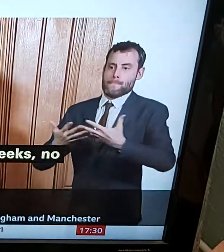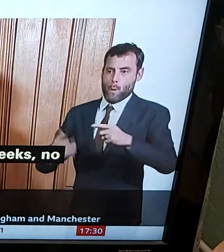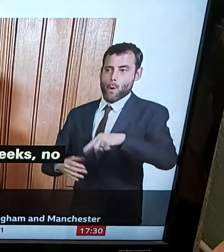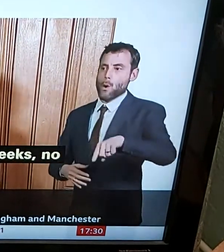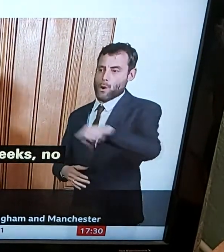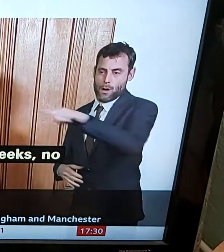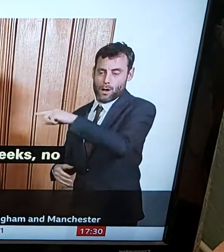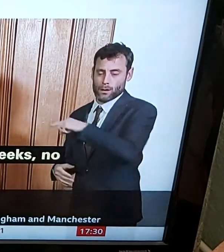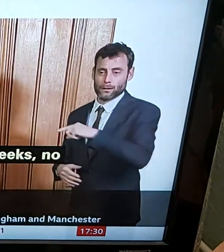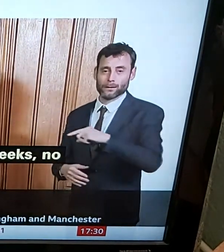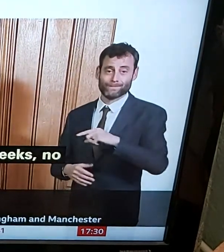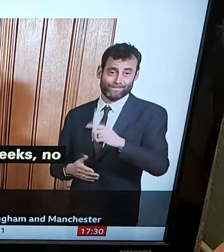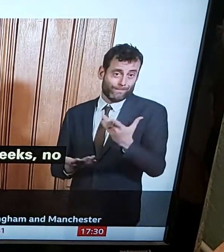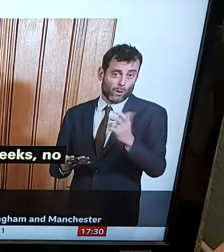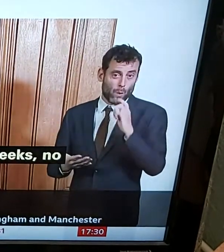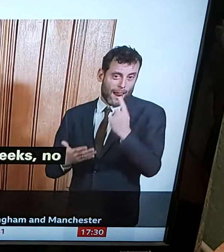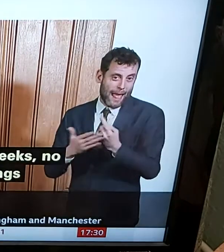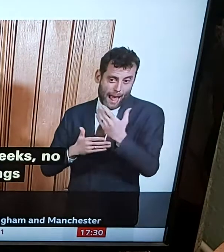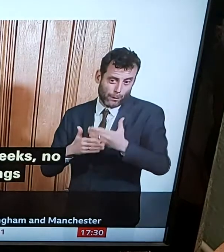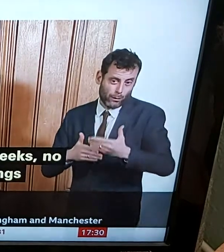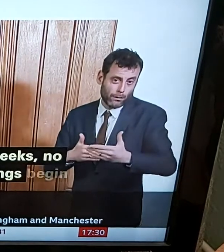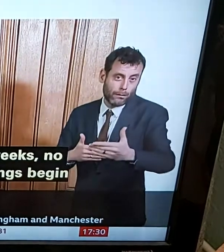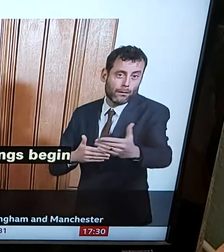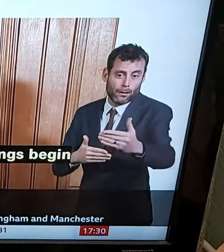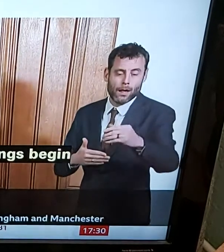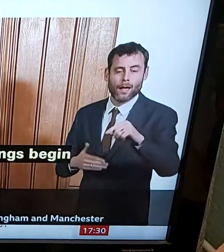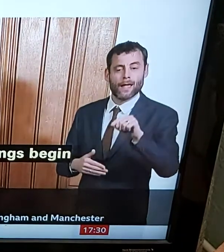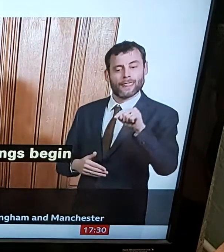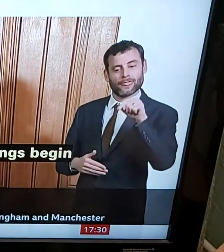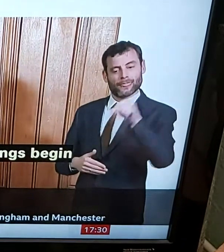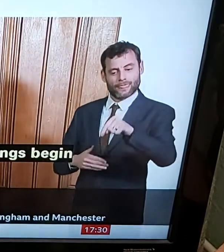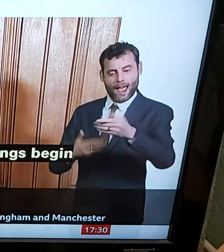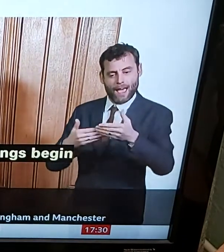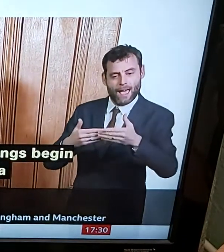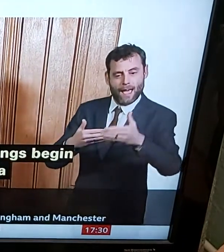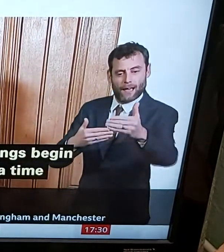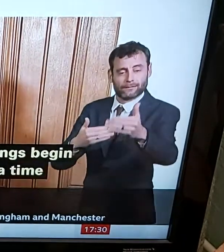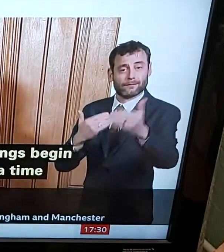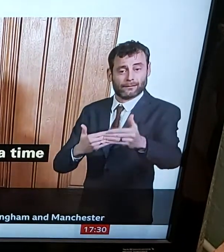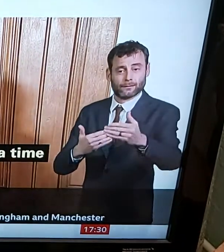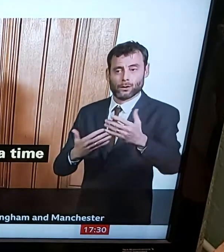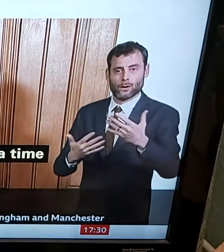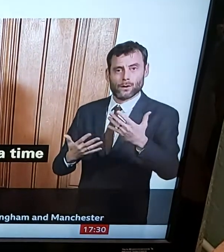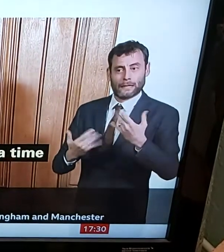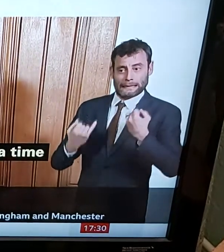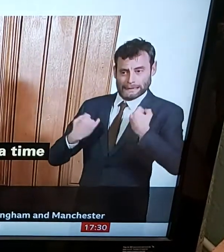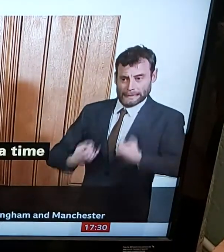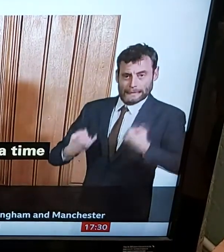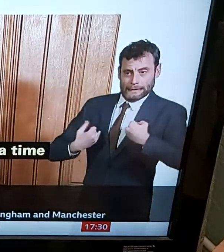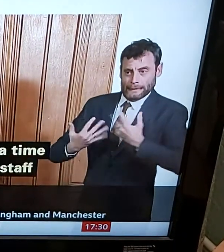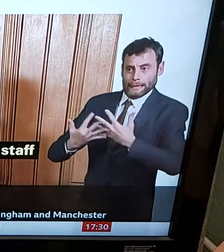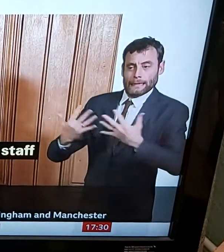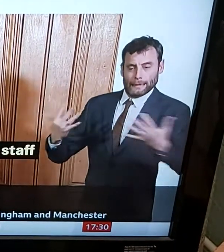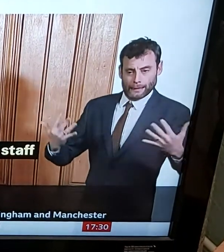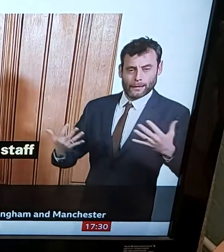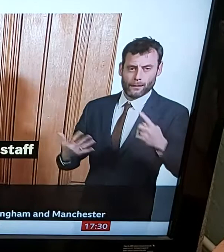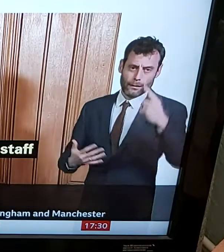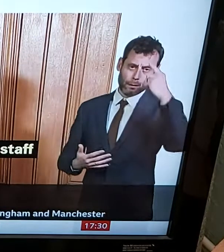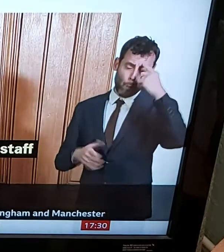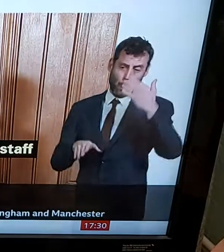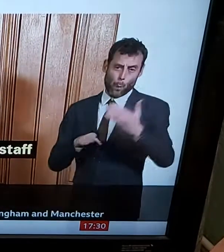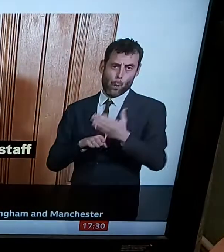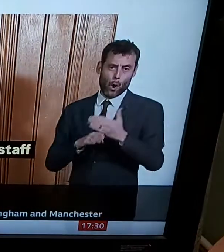improve. And so this is going to be a time when a lot of our frontline staff are going to be in highly stressful and